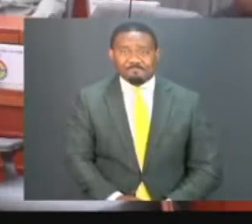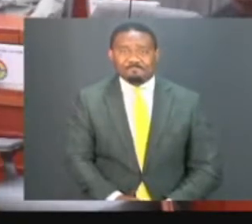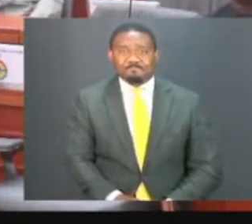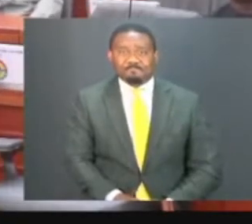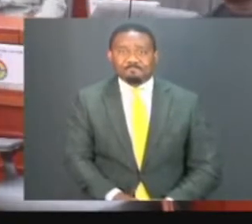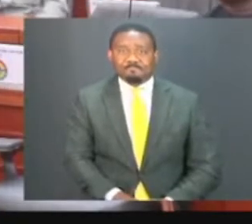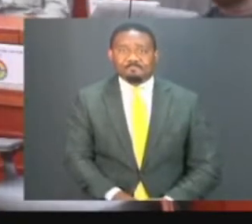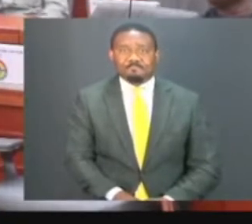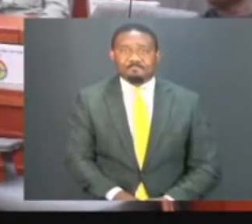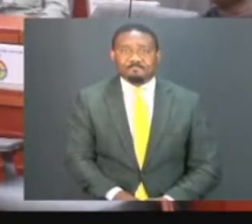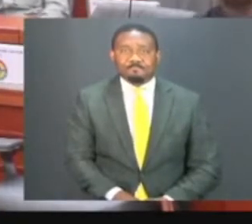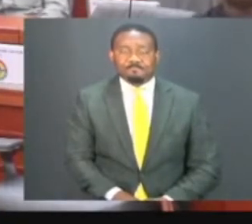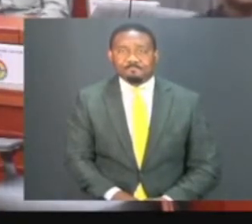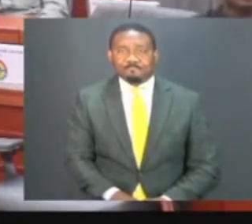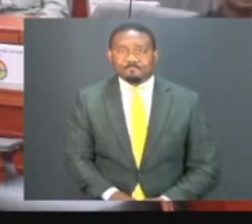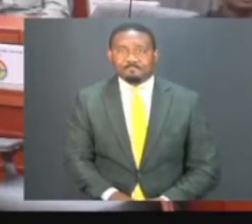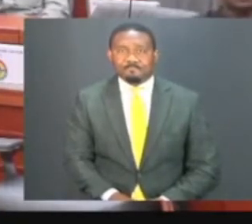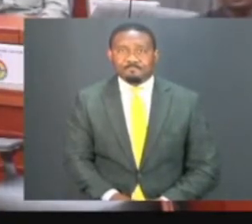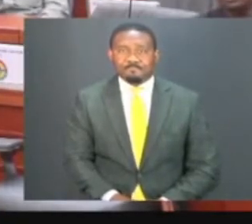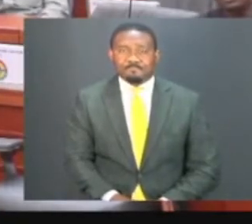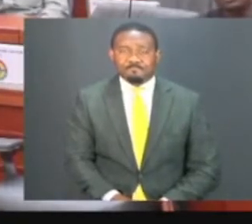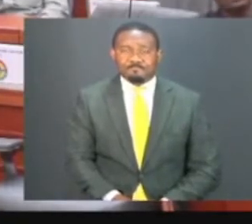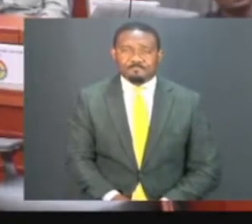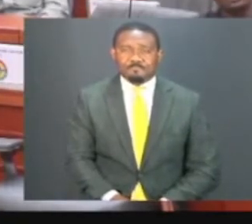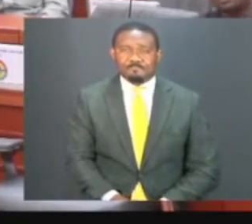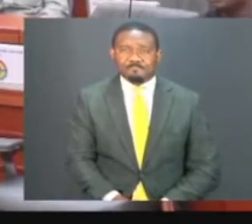Yes, minority. Hold